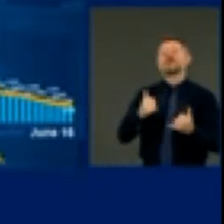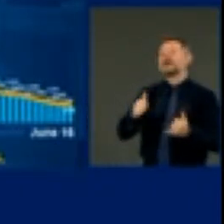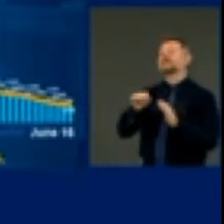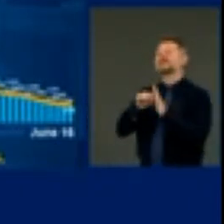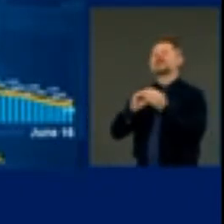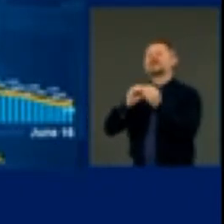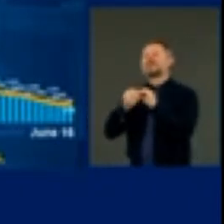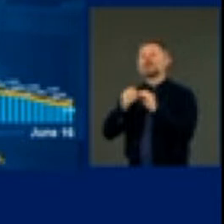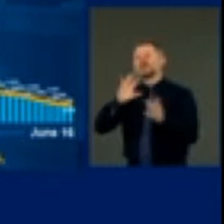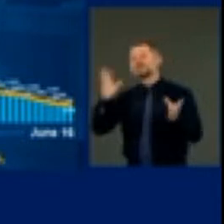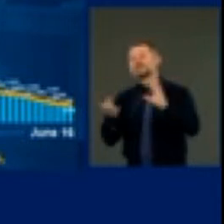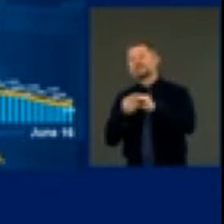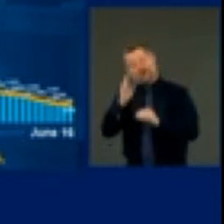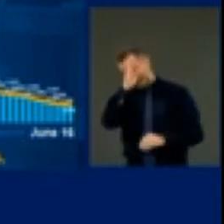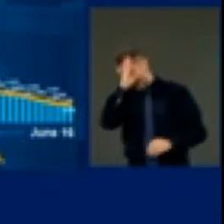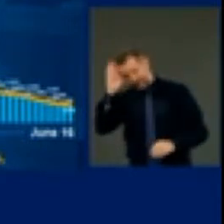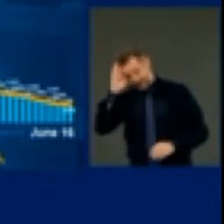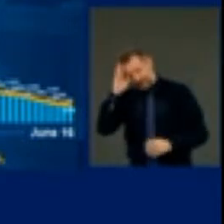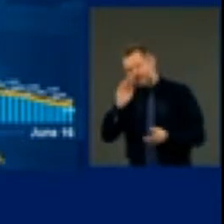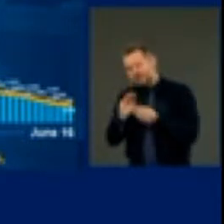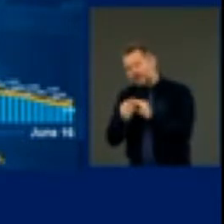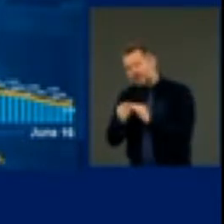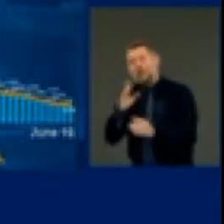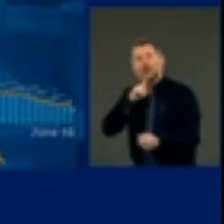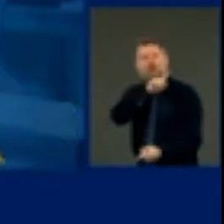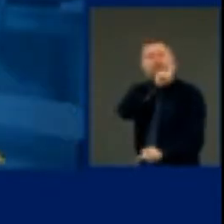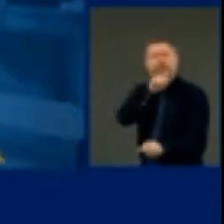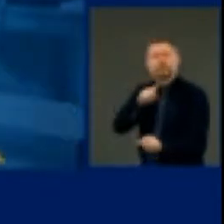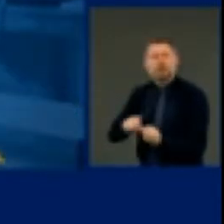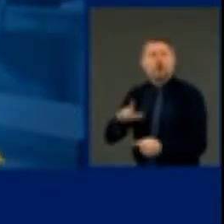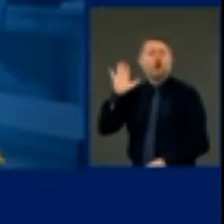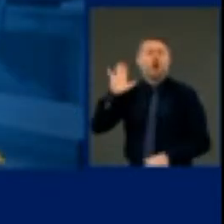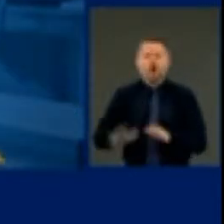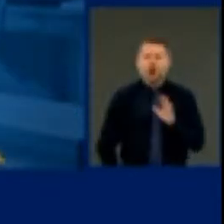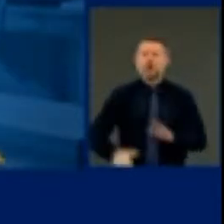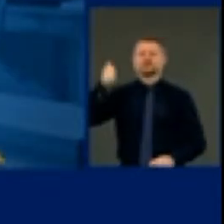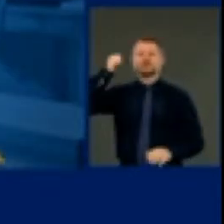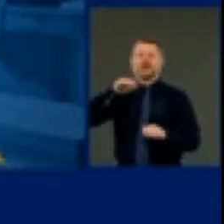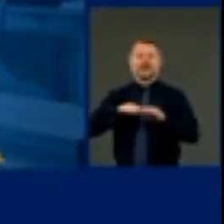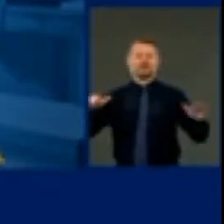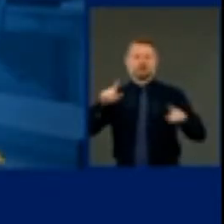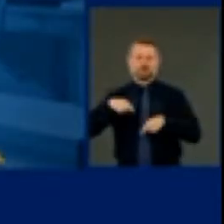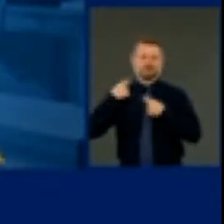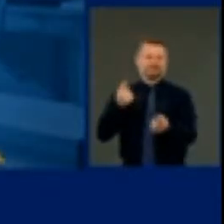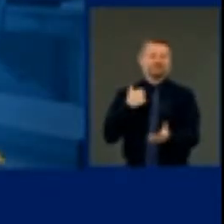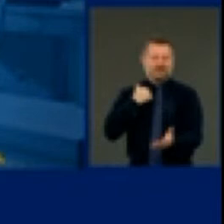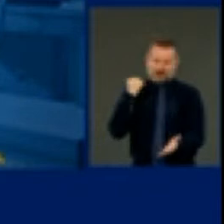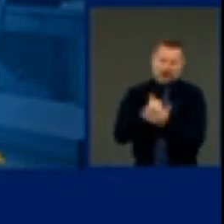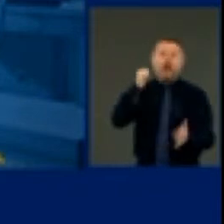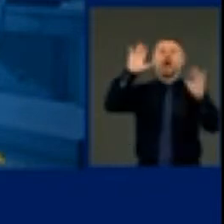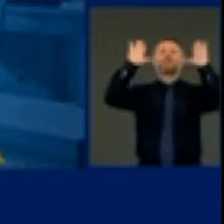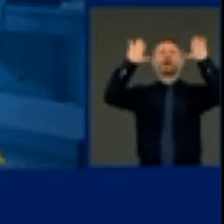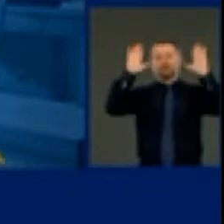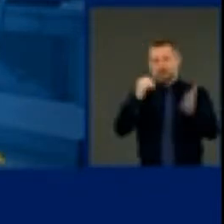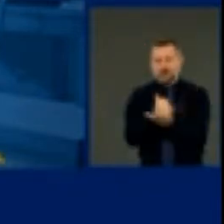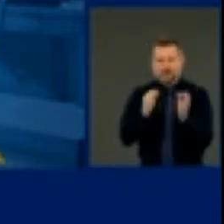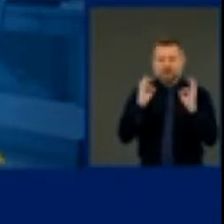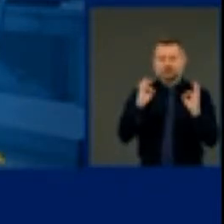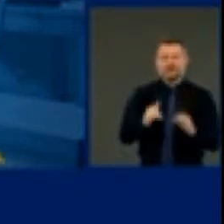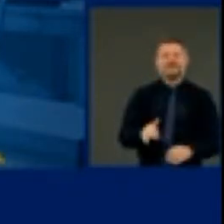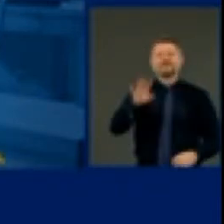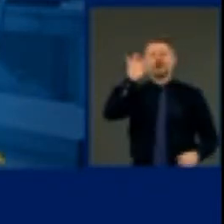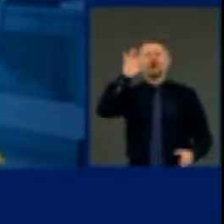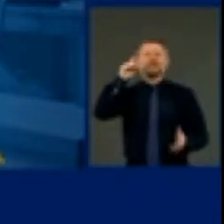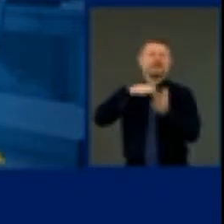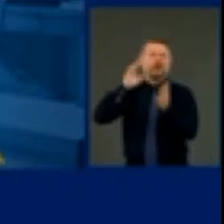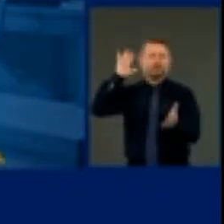level since we started, amen, 1,400. Number of deaths, 17 deaths